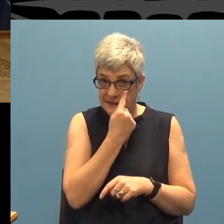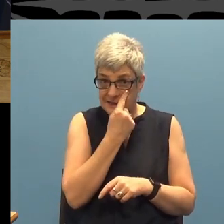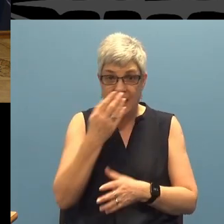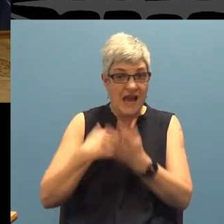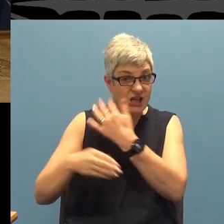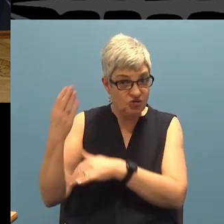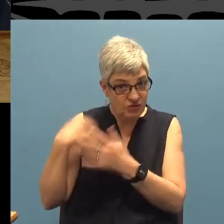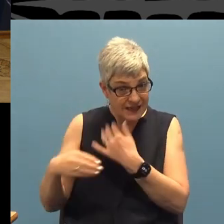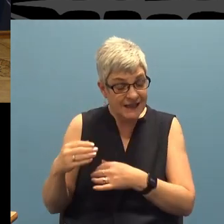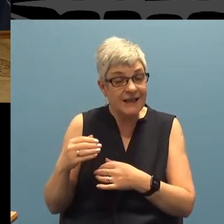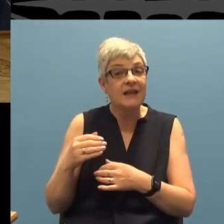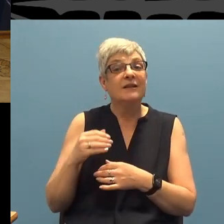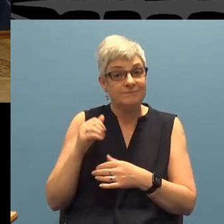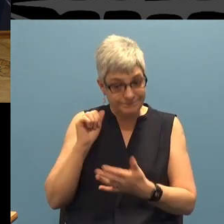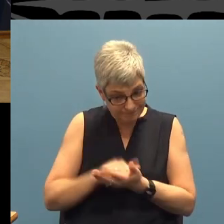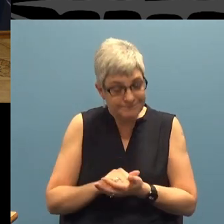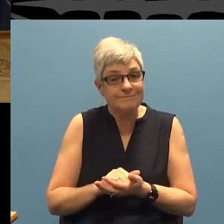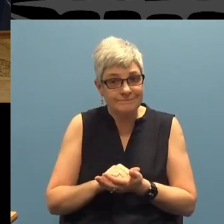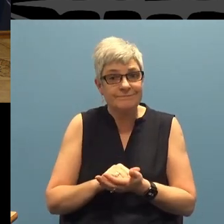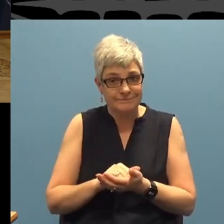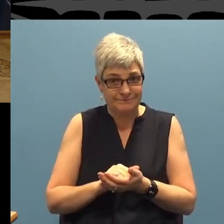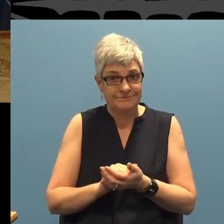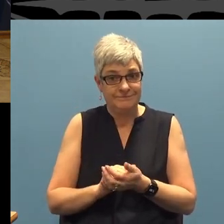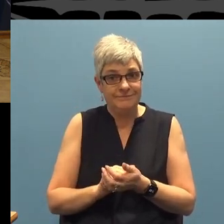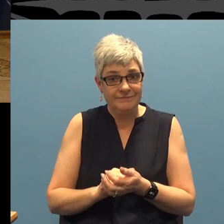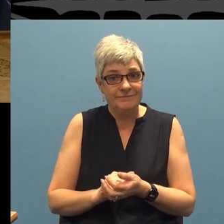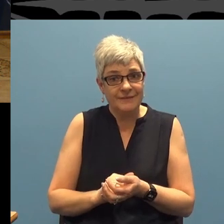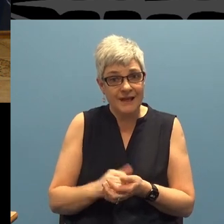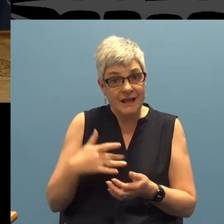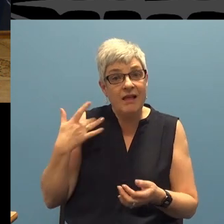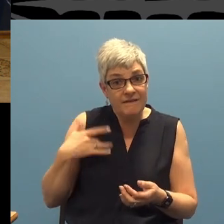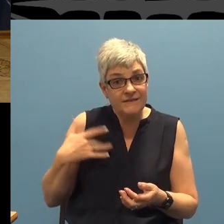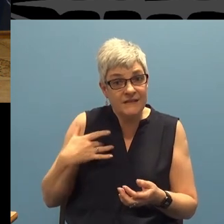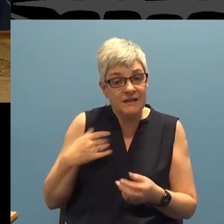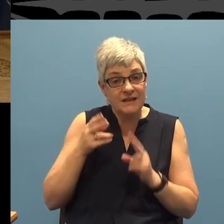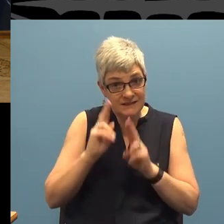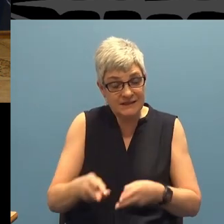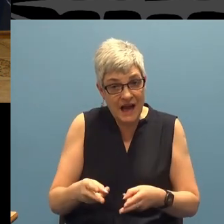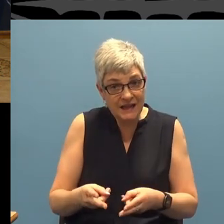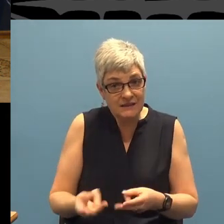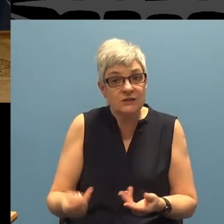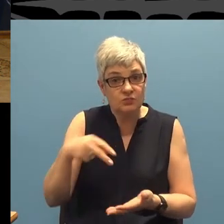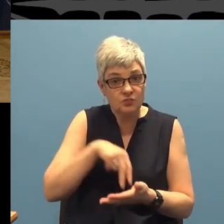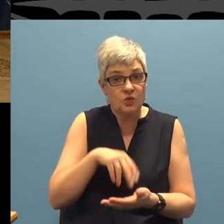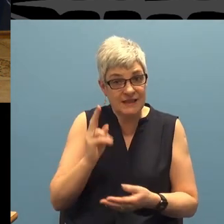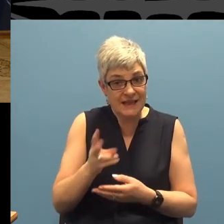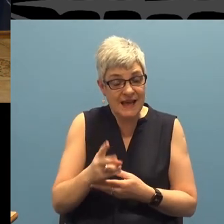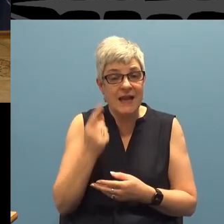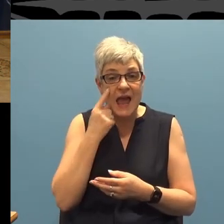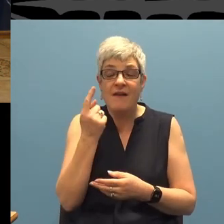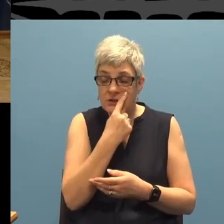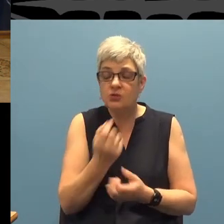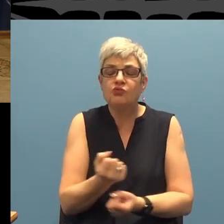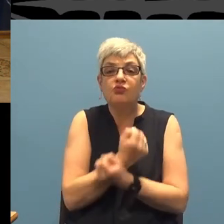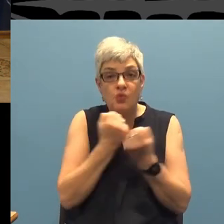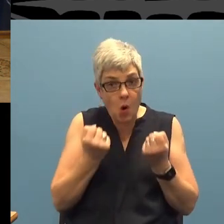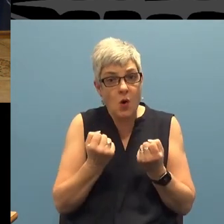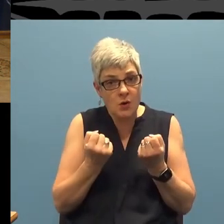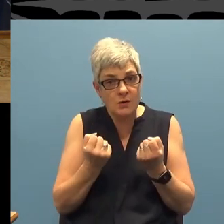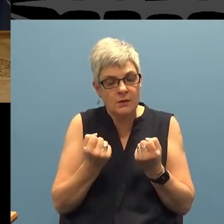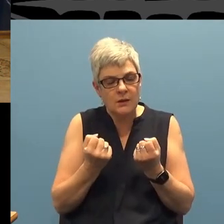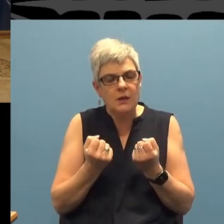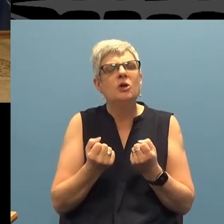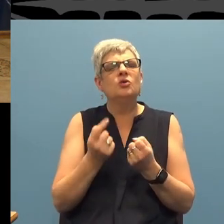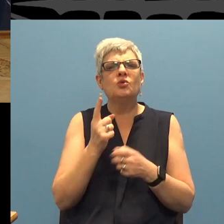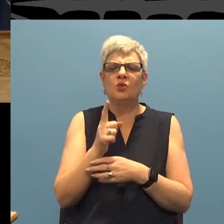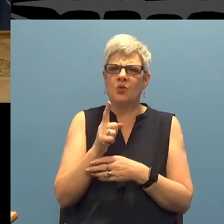did come. He lived, he died, he rose again. The evidence is strong. So given that, then